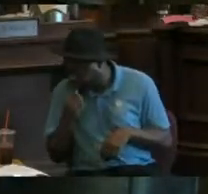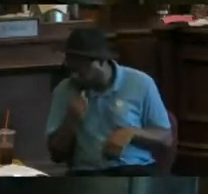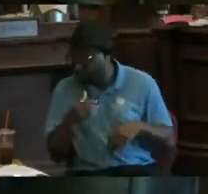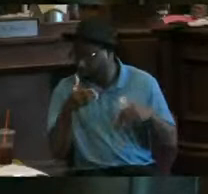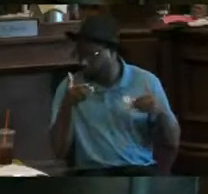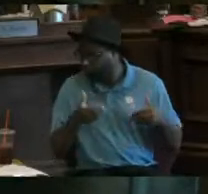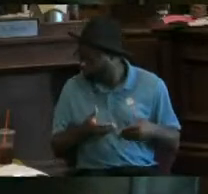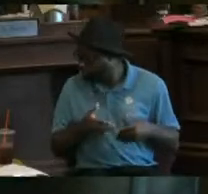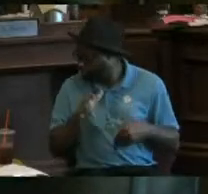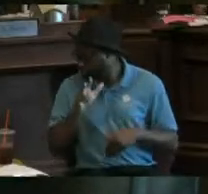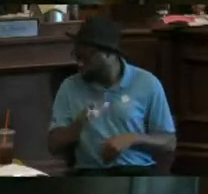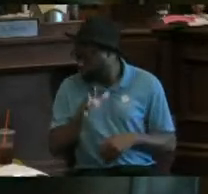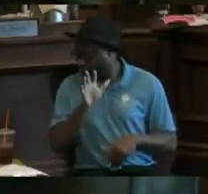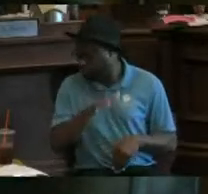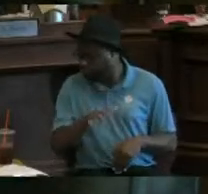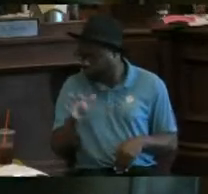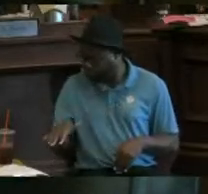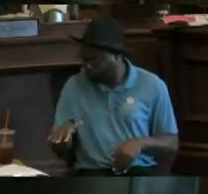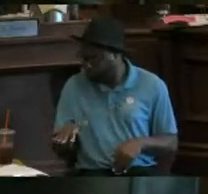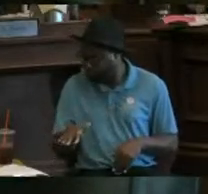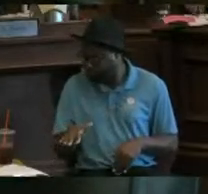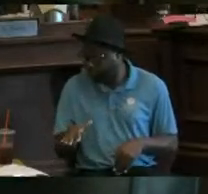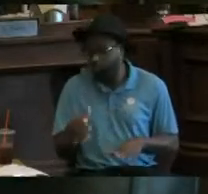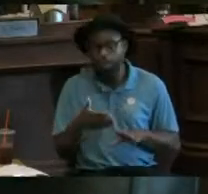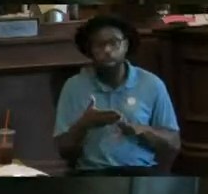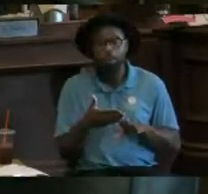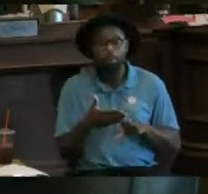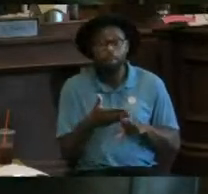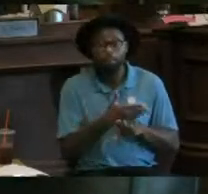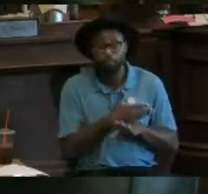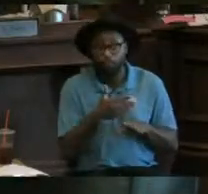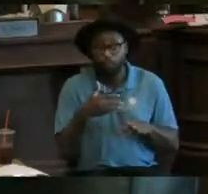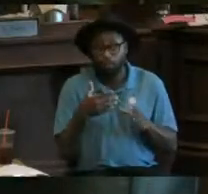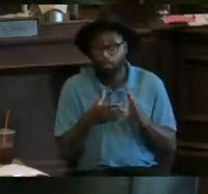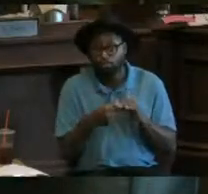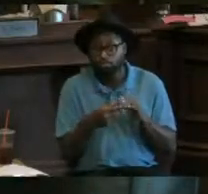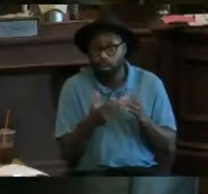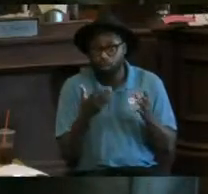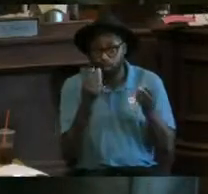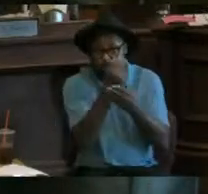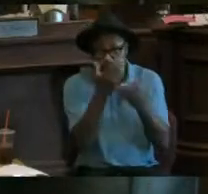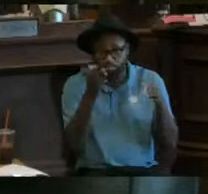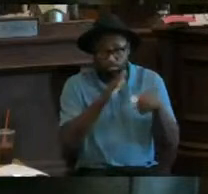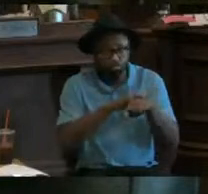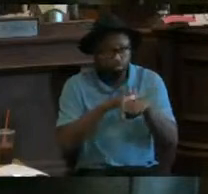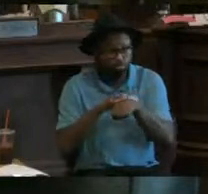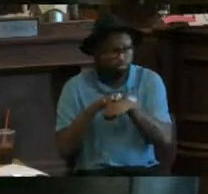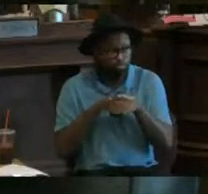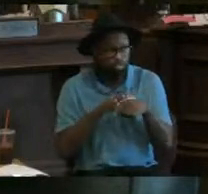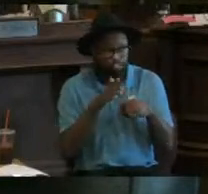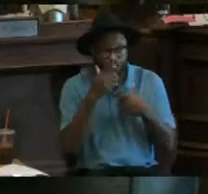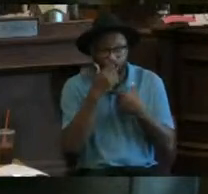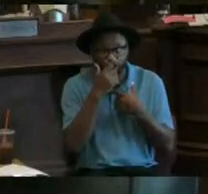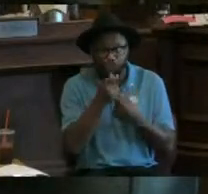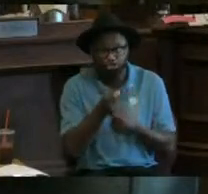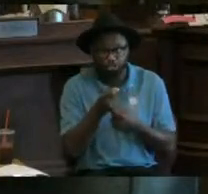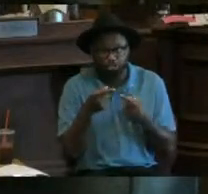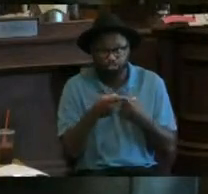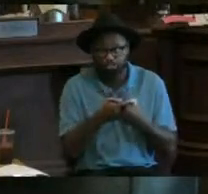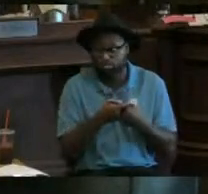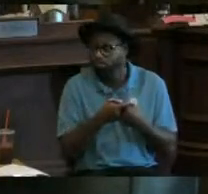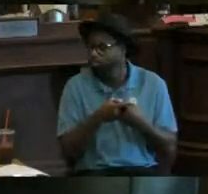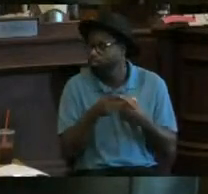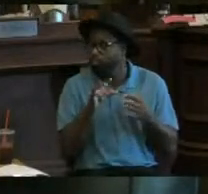number 355. Before I get into it, I'm going to read the disclosure of interest. Disclosure of interest is